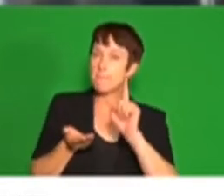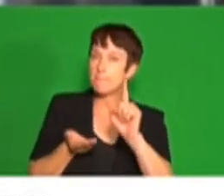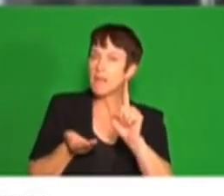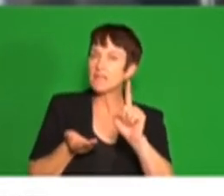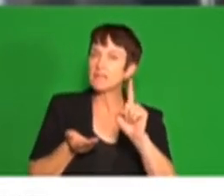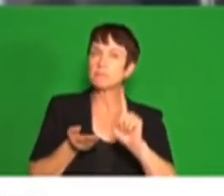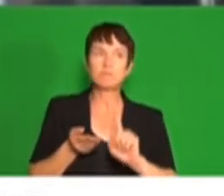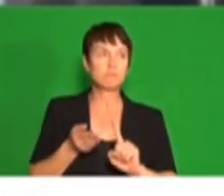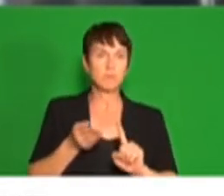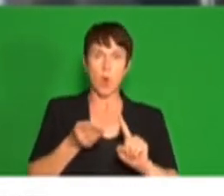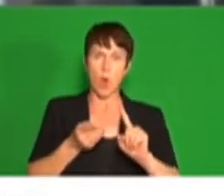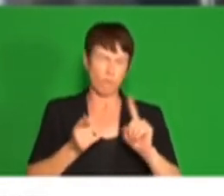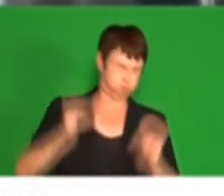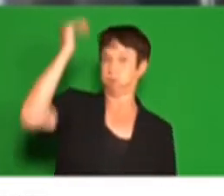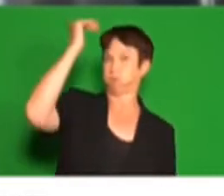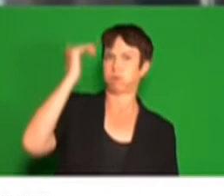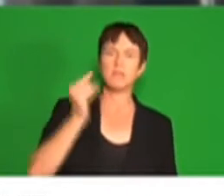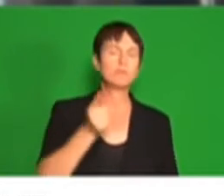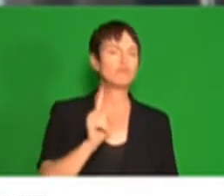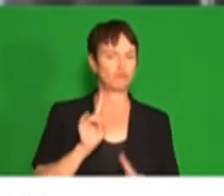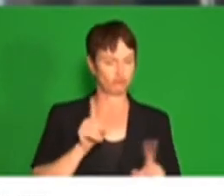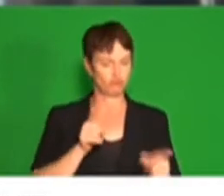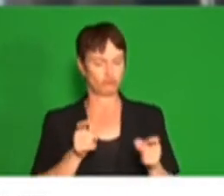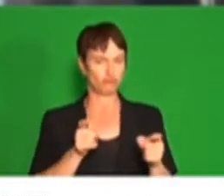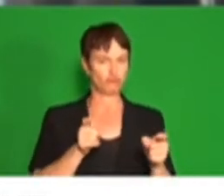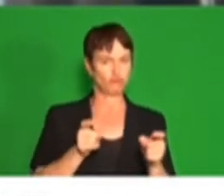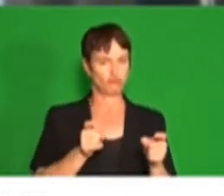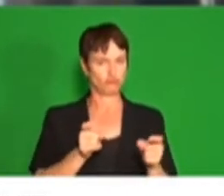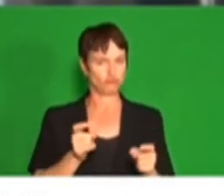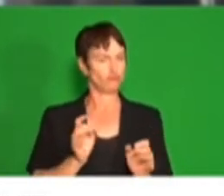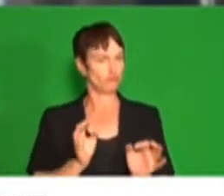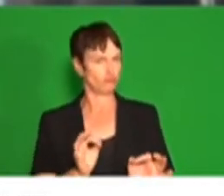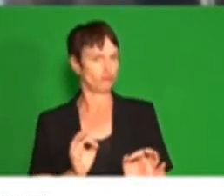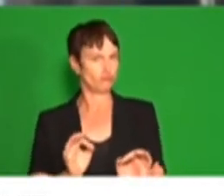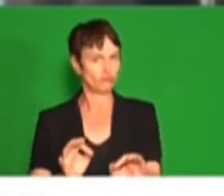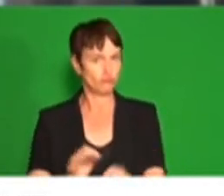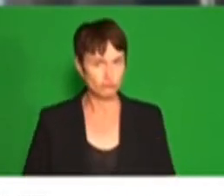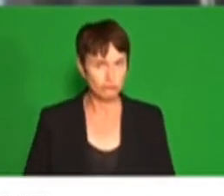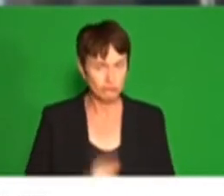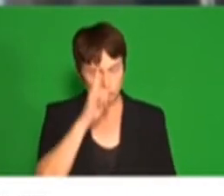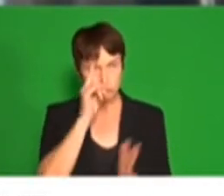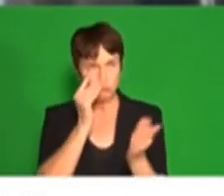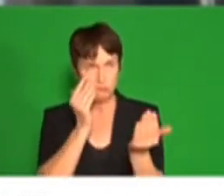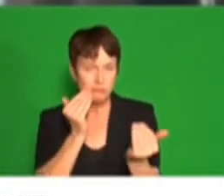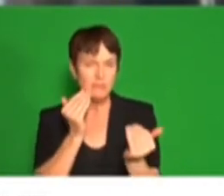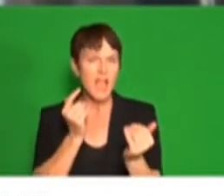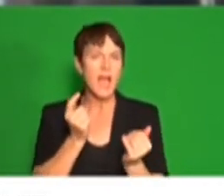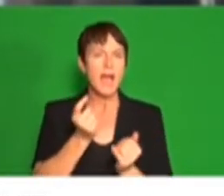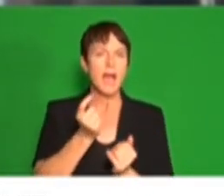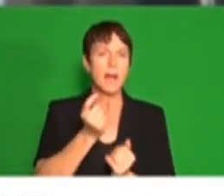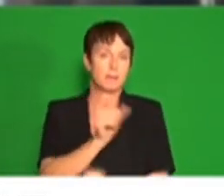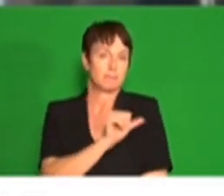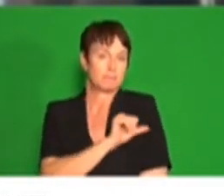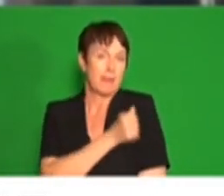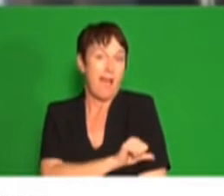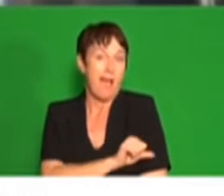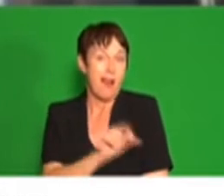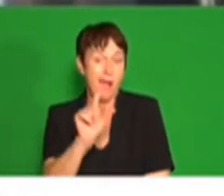contained. The committee additionally notes the significant but likely temporary reduction in medical insurance